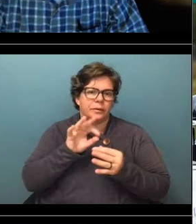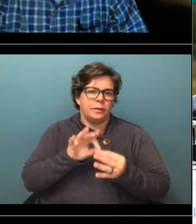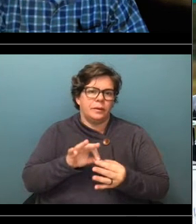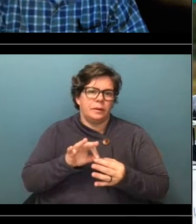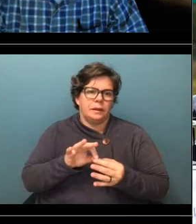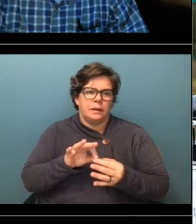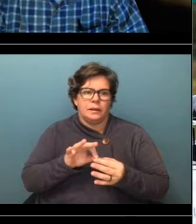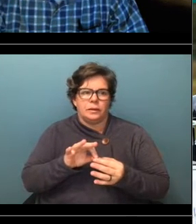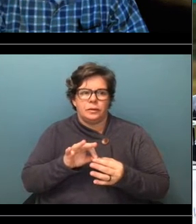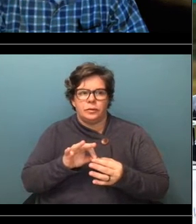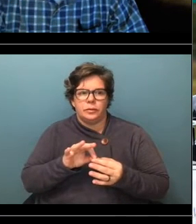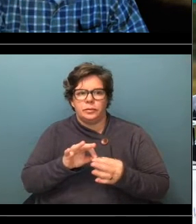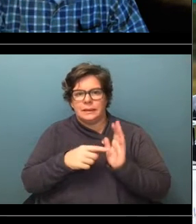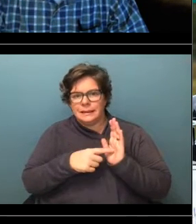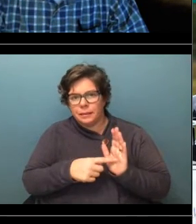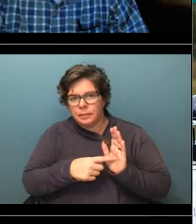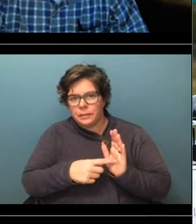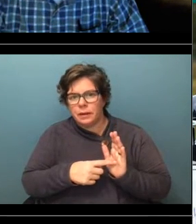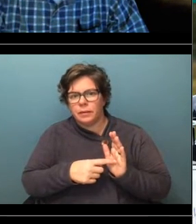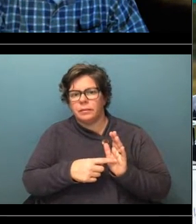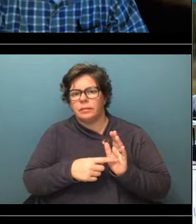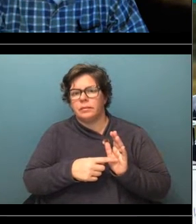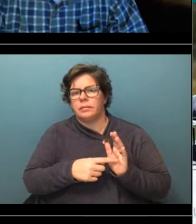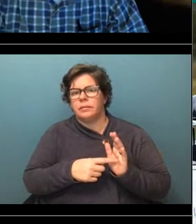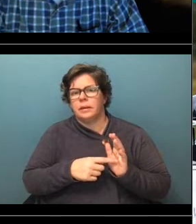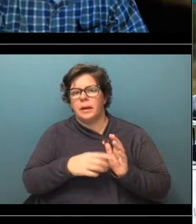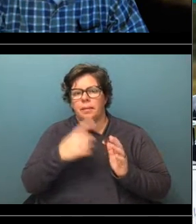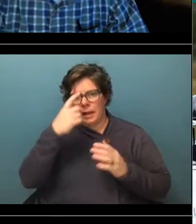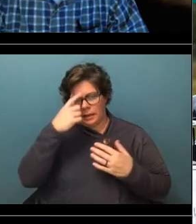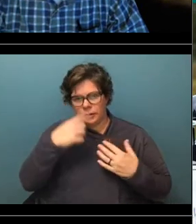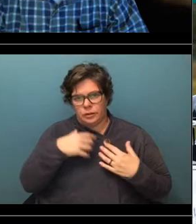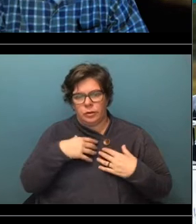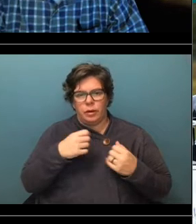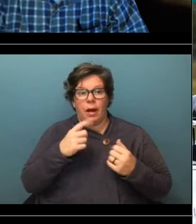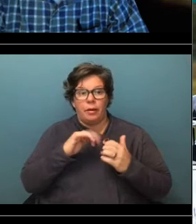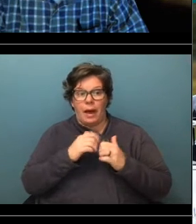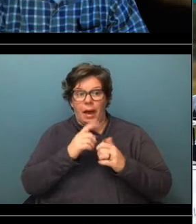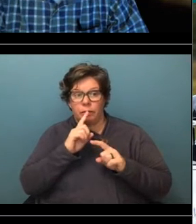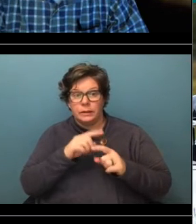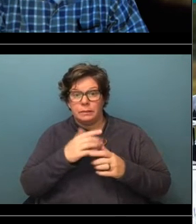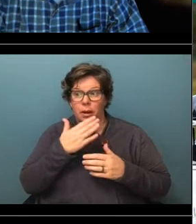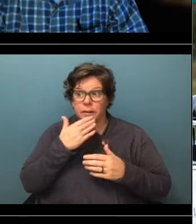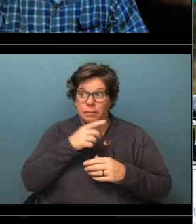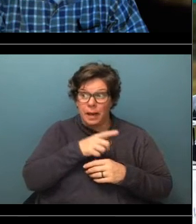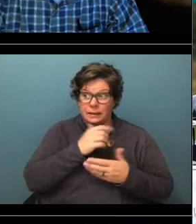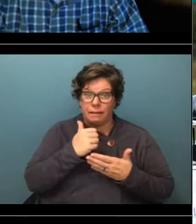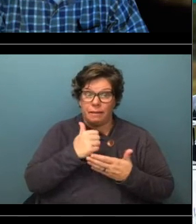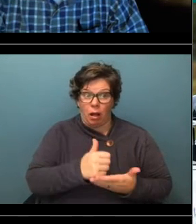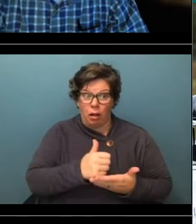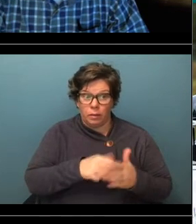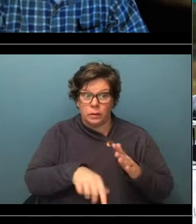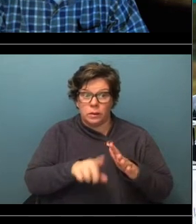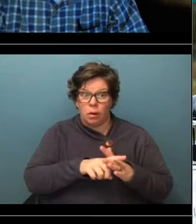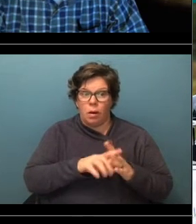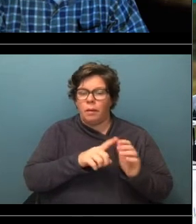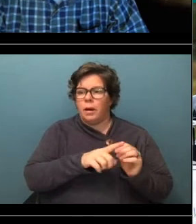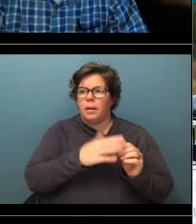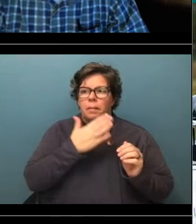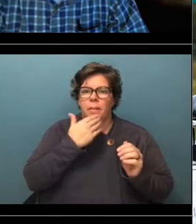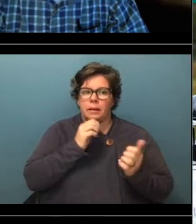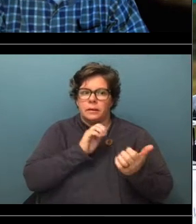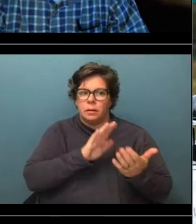symptoms, how the person responds best to helpers, and just give them tips and tricks on how best